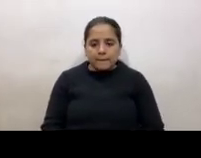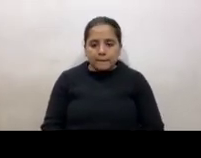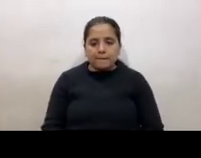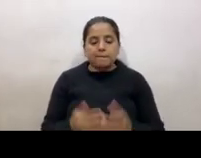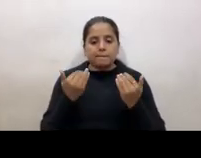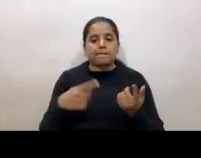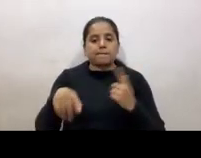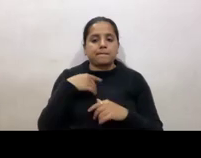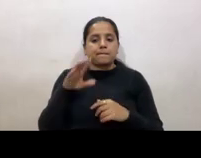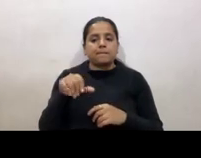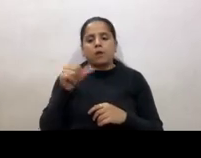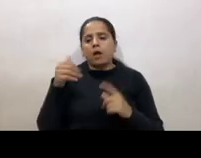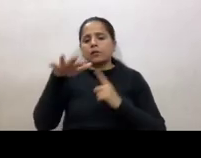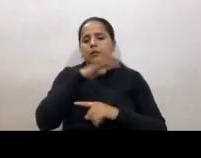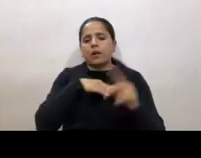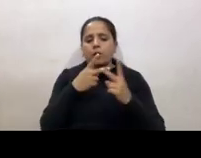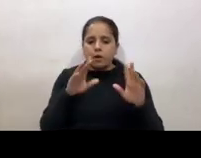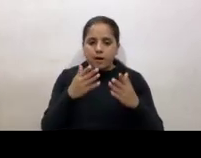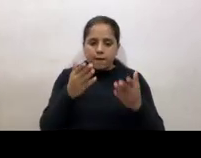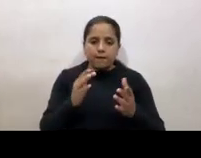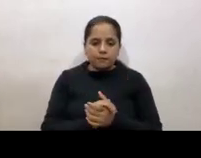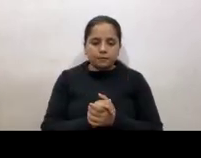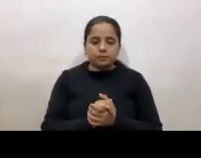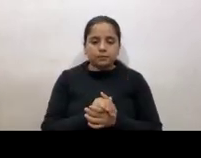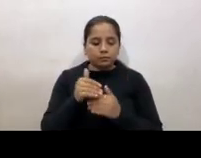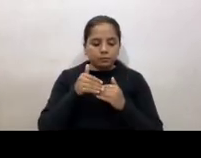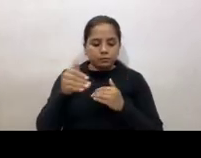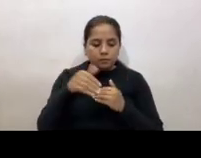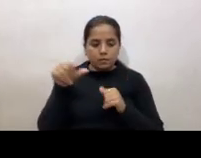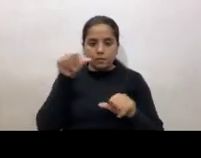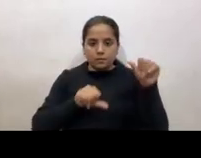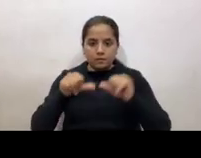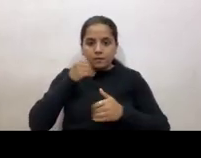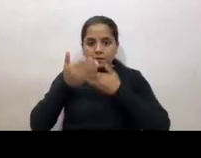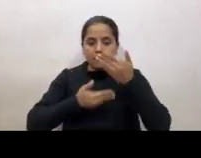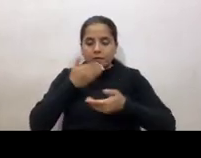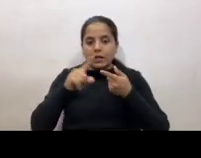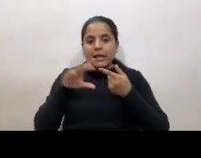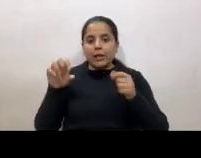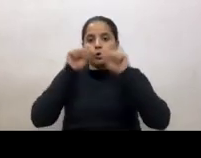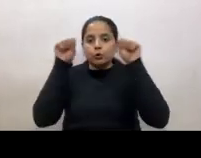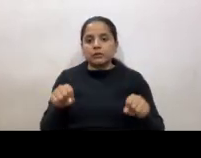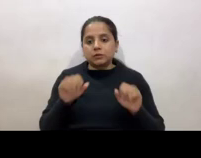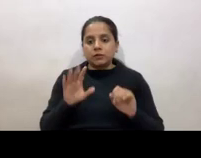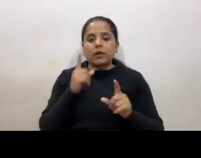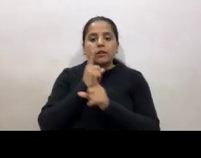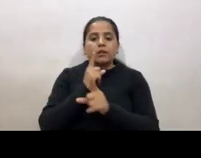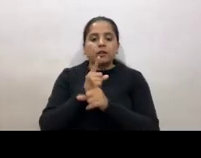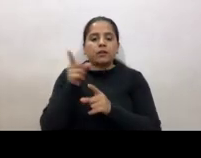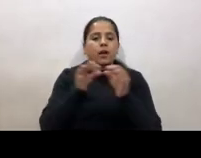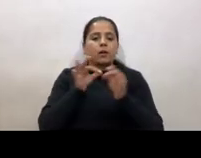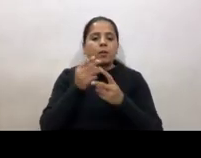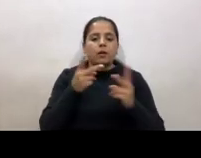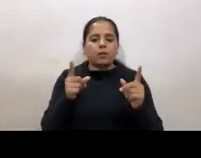So we have another scenario here. During a science lesson on ecosystems, the teacher explains